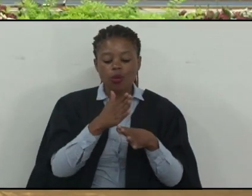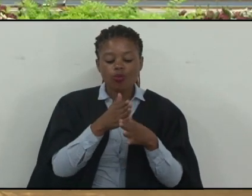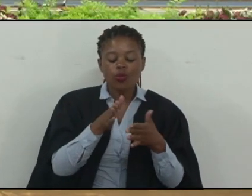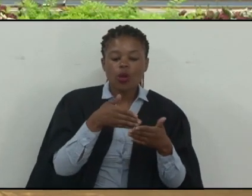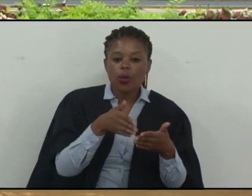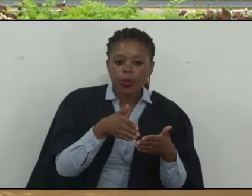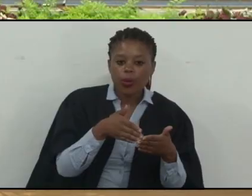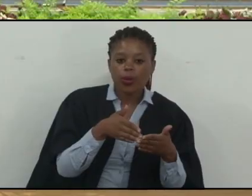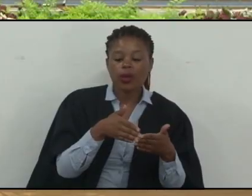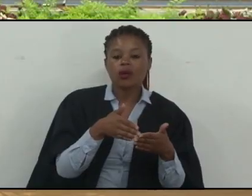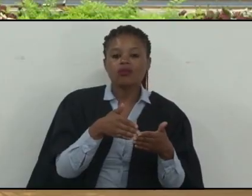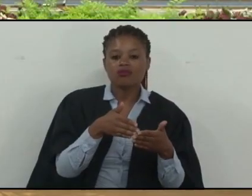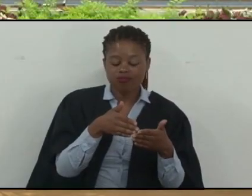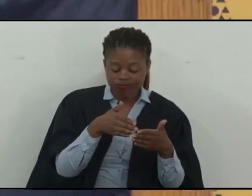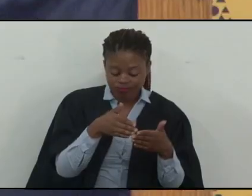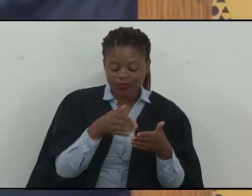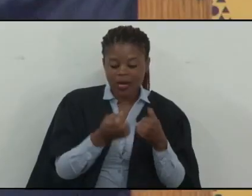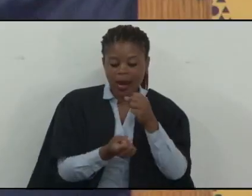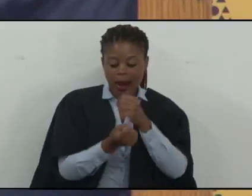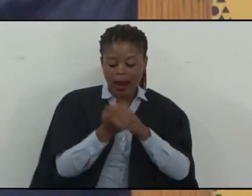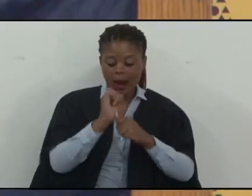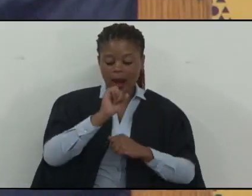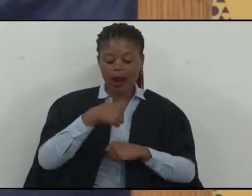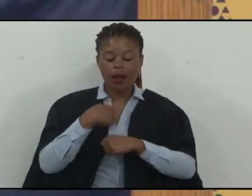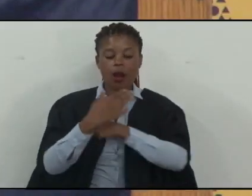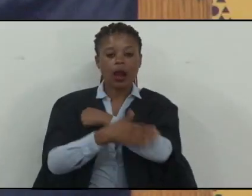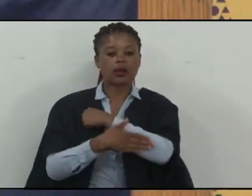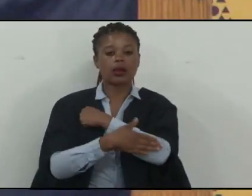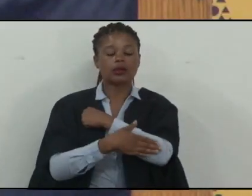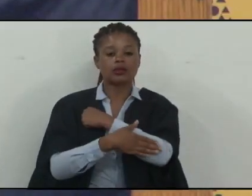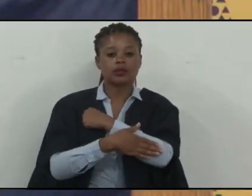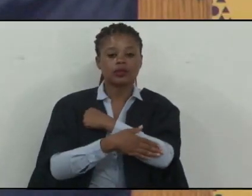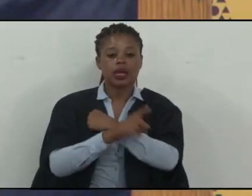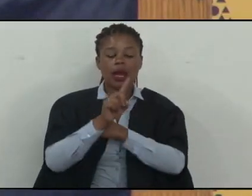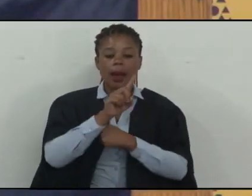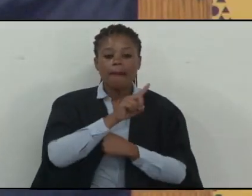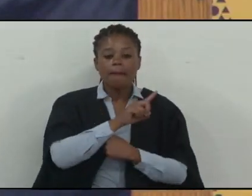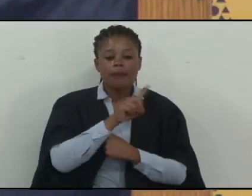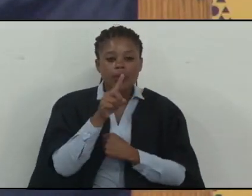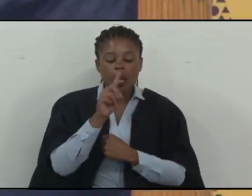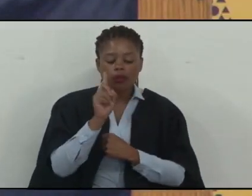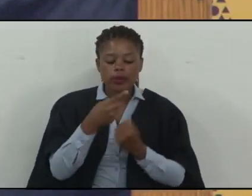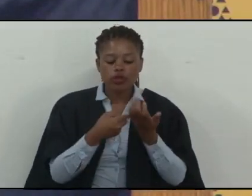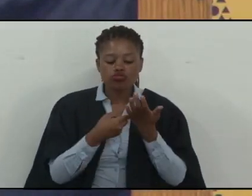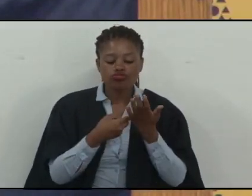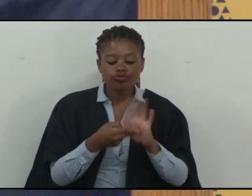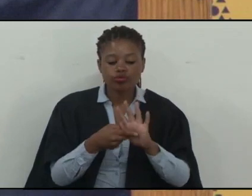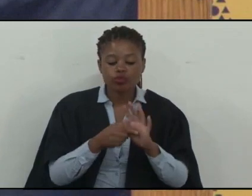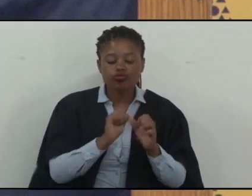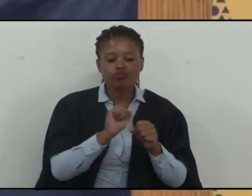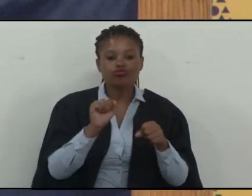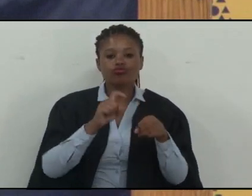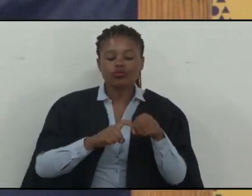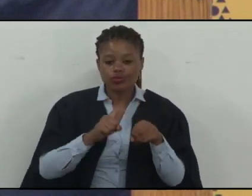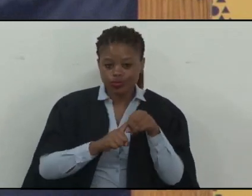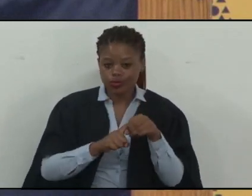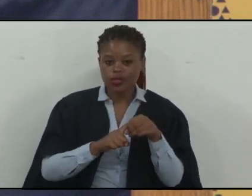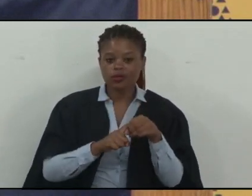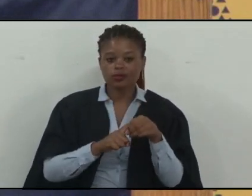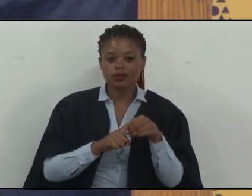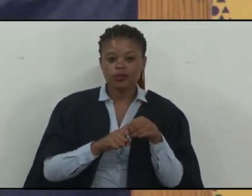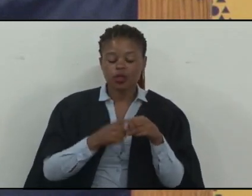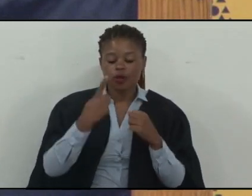unemployment, is a reality in our country. But studies show that a qualification, especially